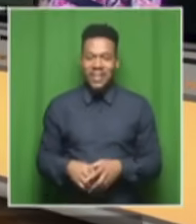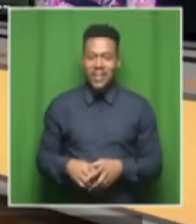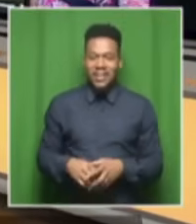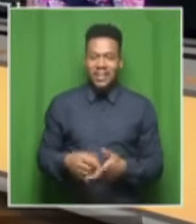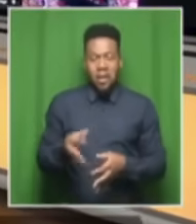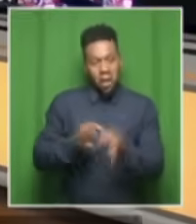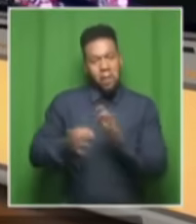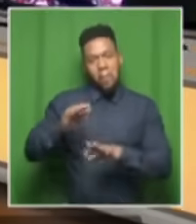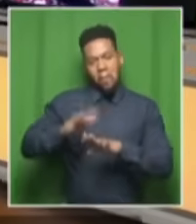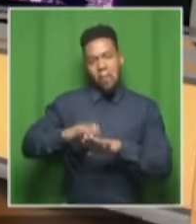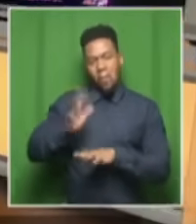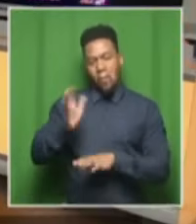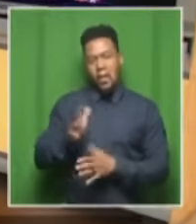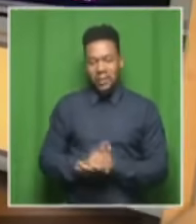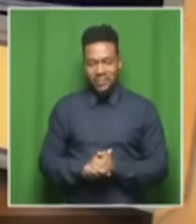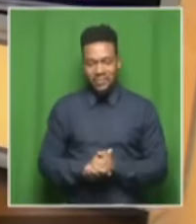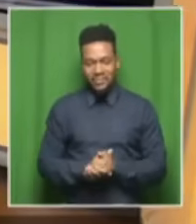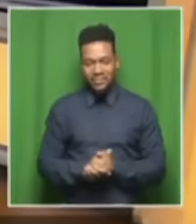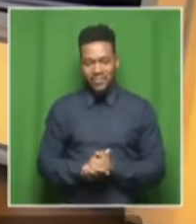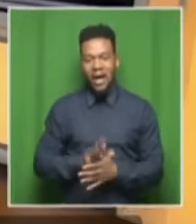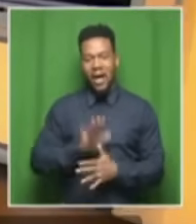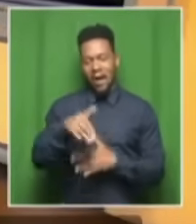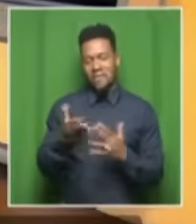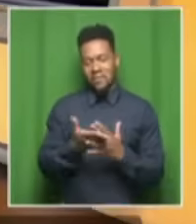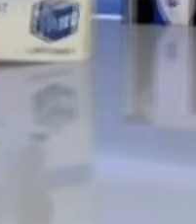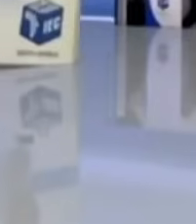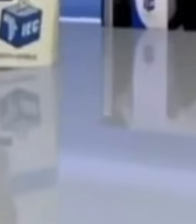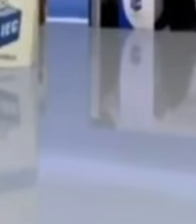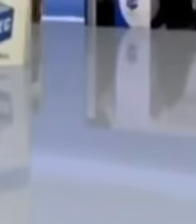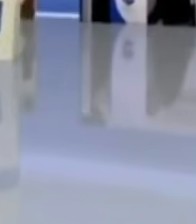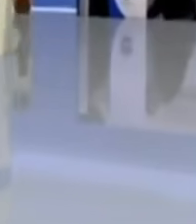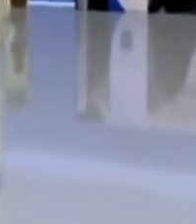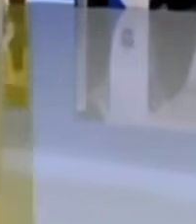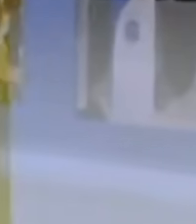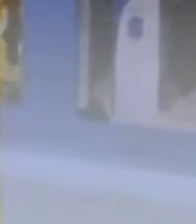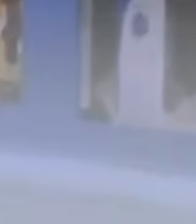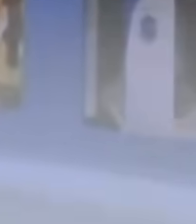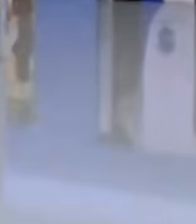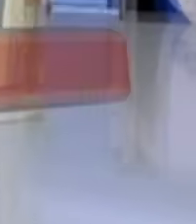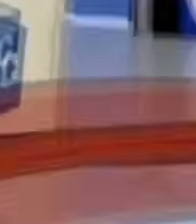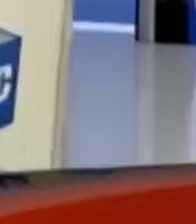polling stations come 29th of May? Let's find out. That's after the break.